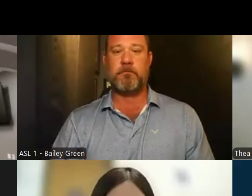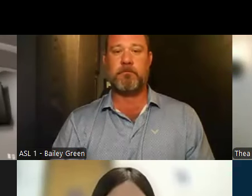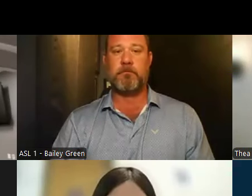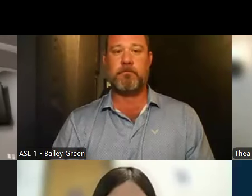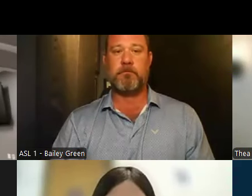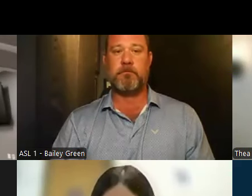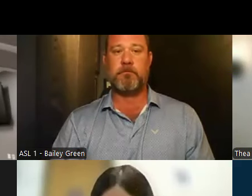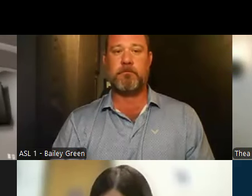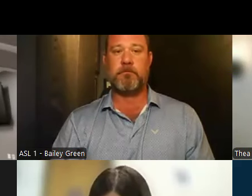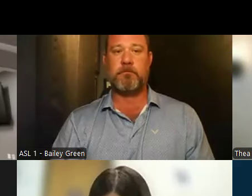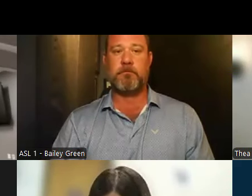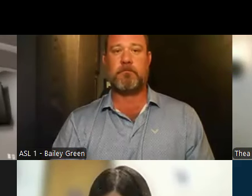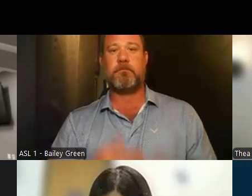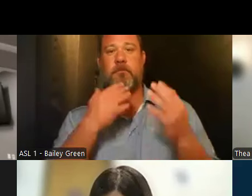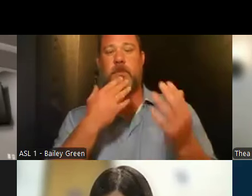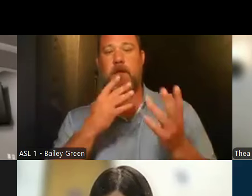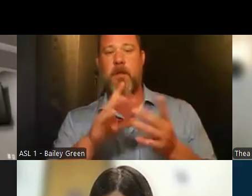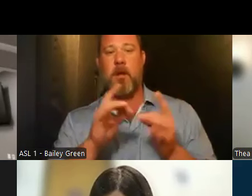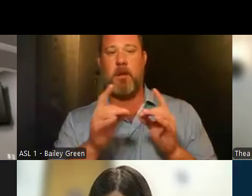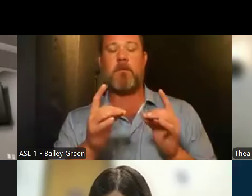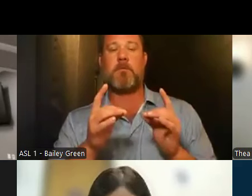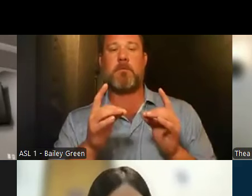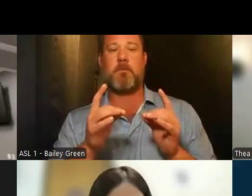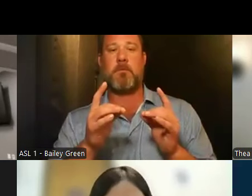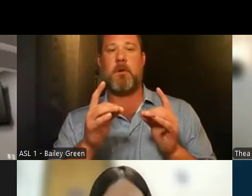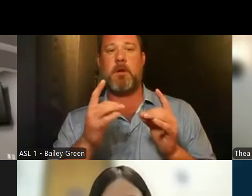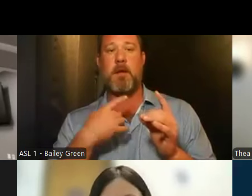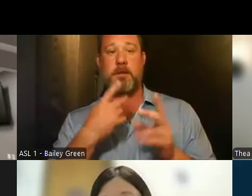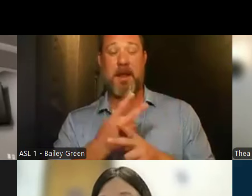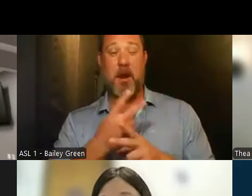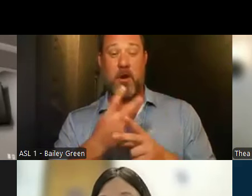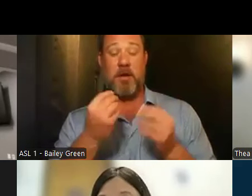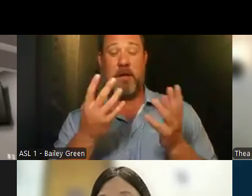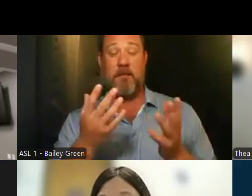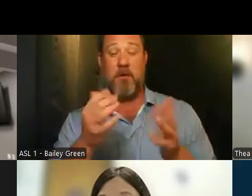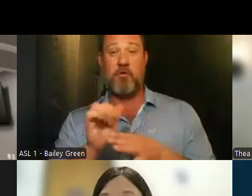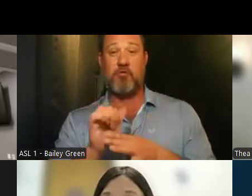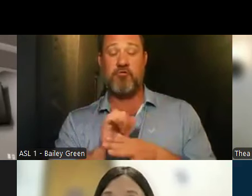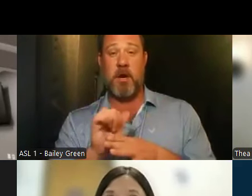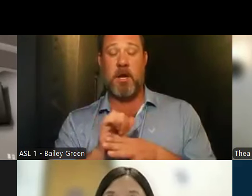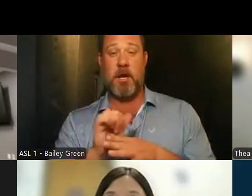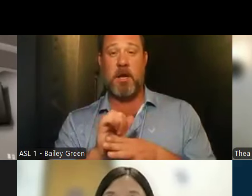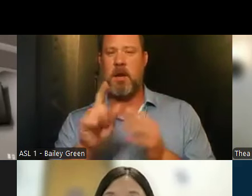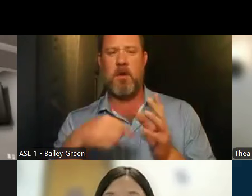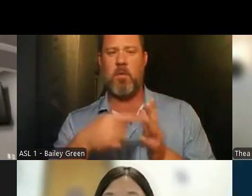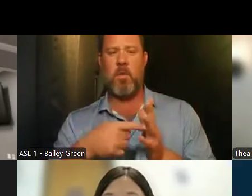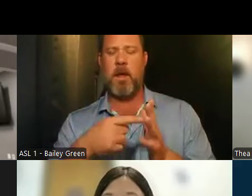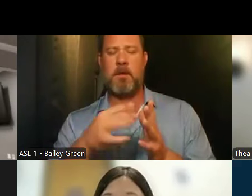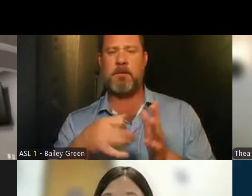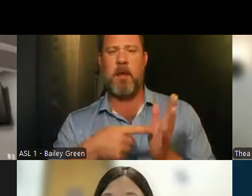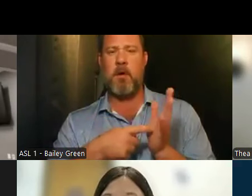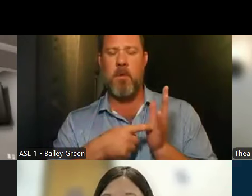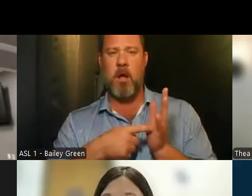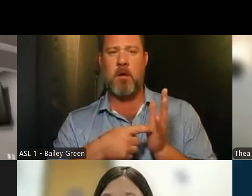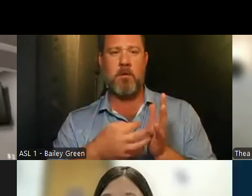Thank you so much for that comment. I'm glad that there is caregiver training. When is that required? Is it as